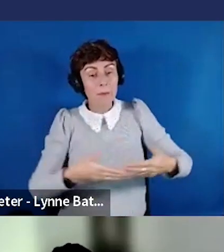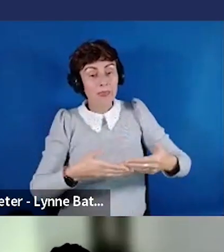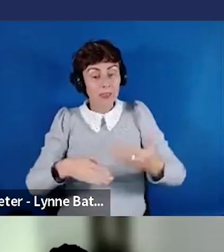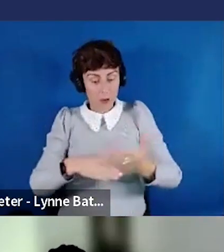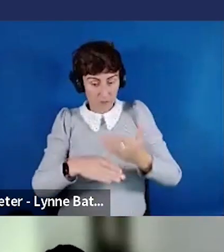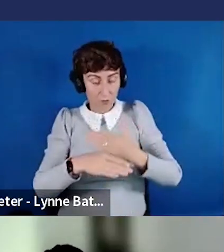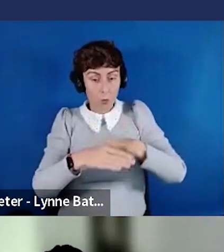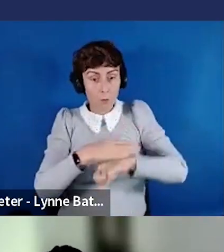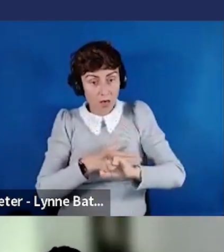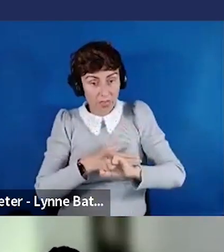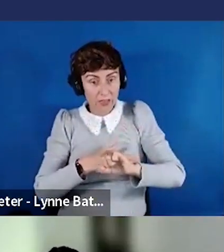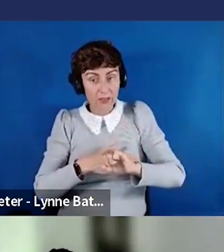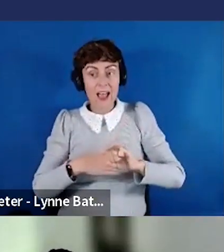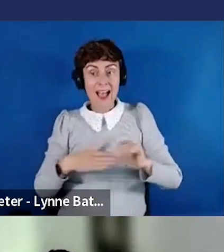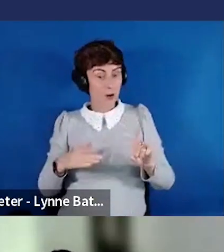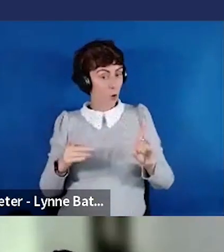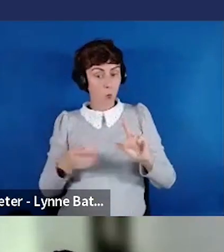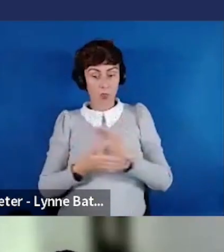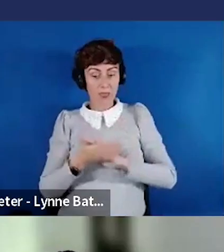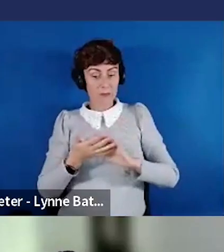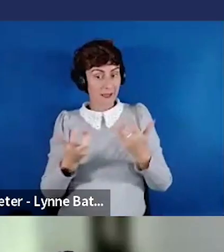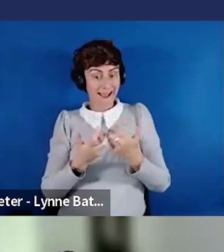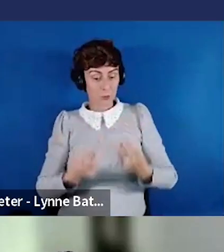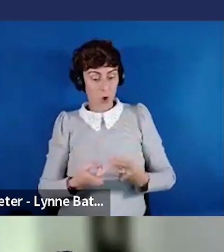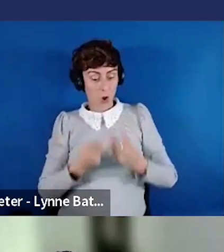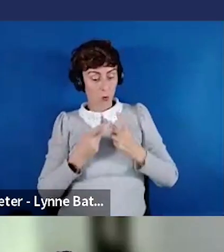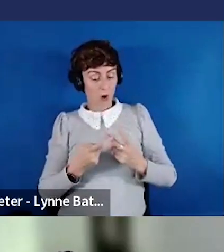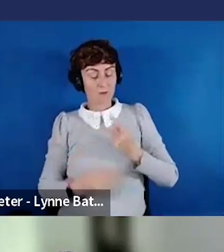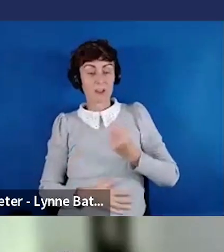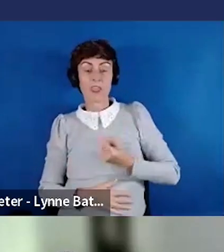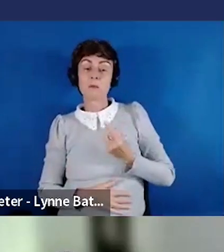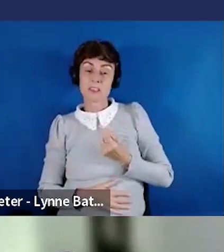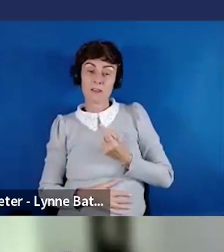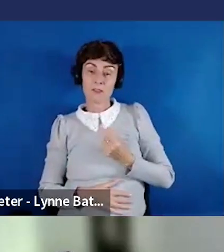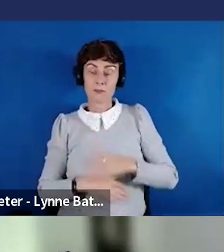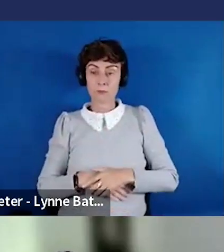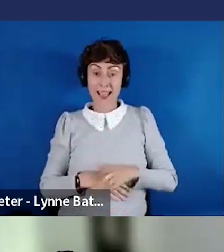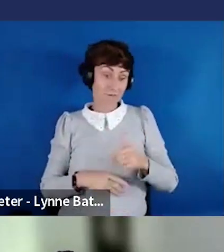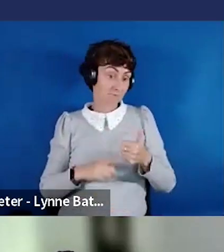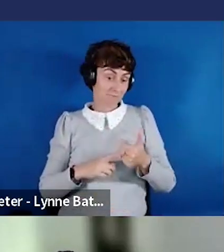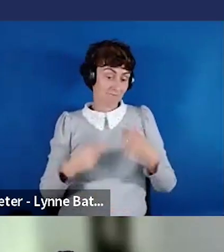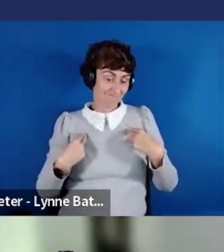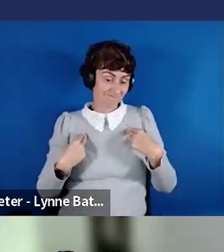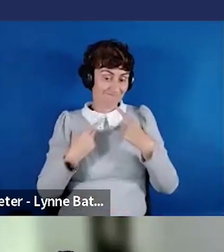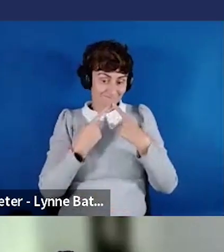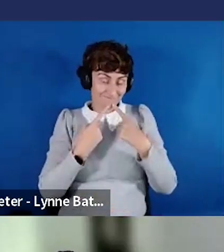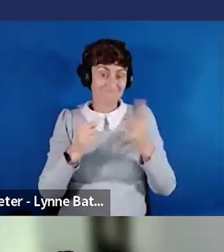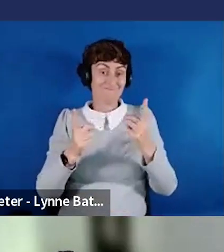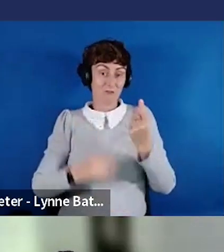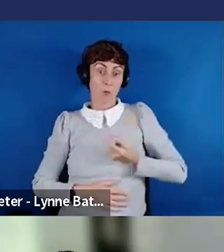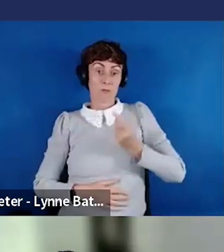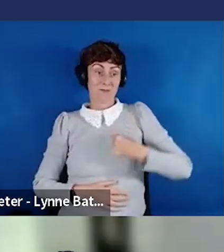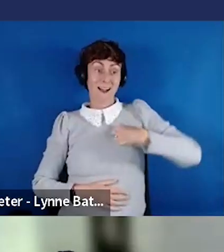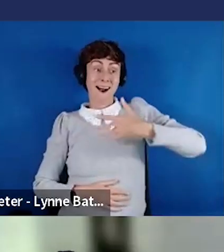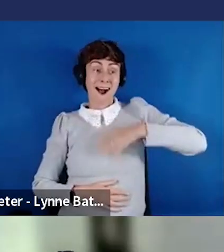and what that might mean for them in terms of looking after themselves down the line, and advocating for themselves in needing things like a debrief